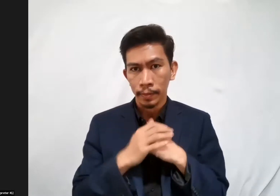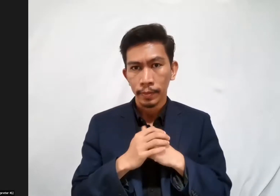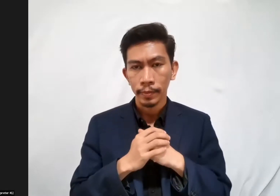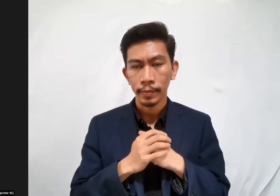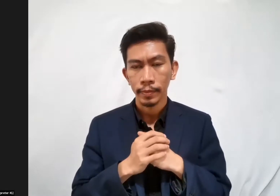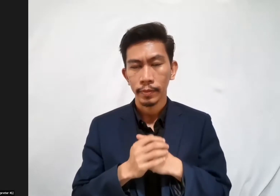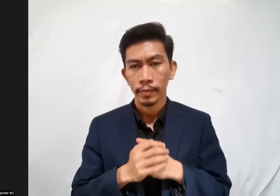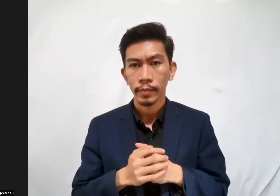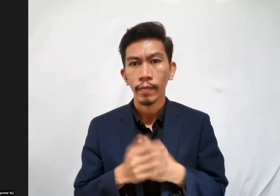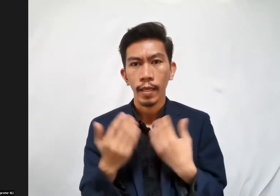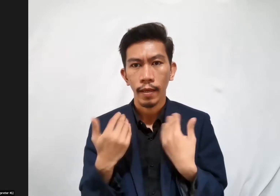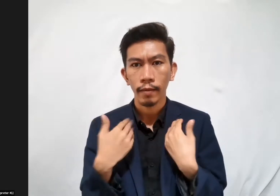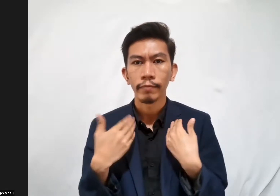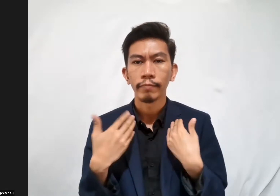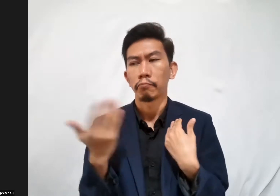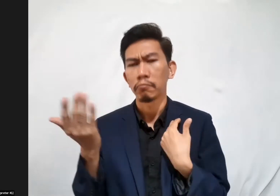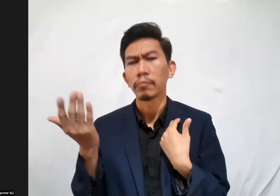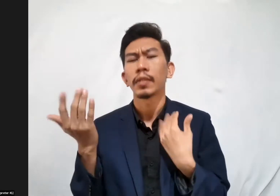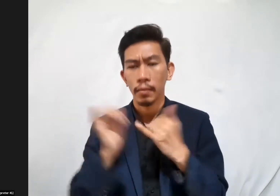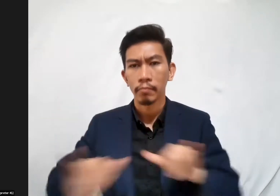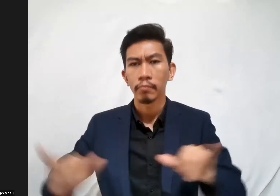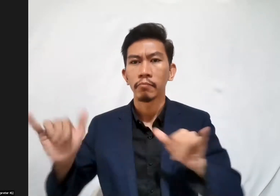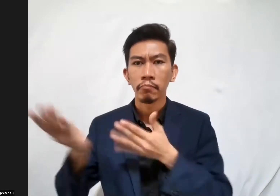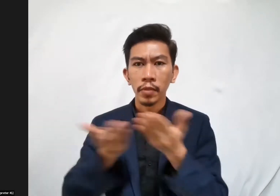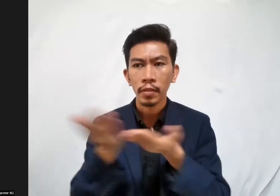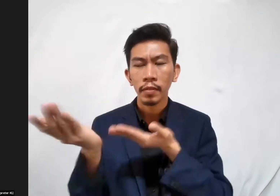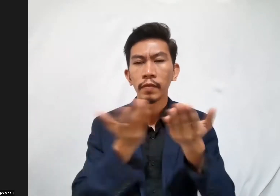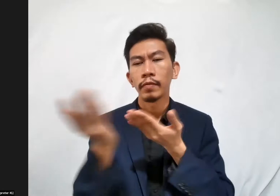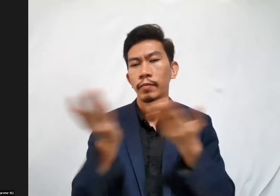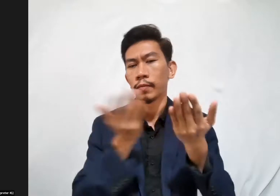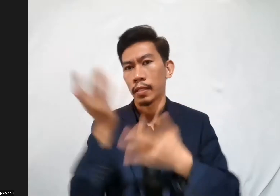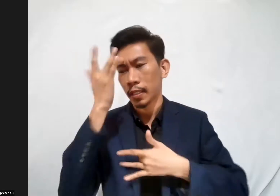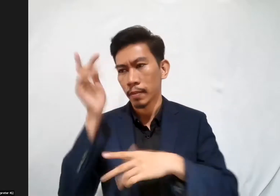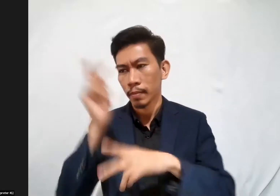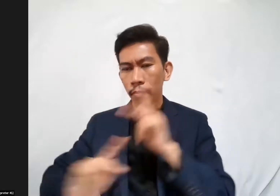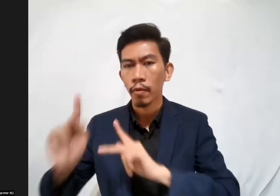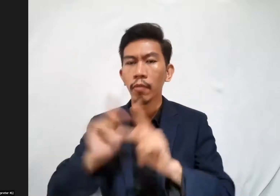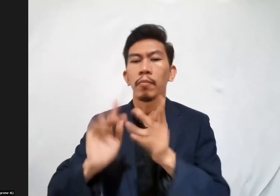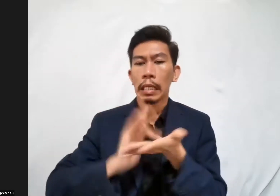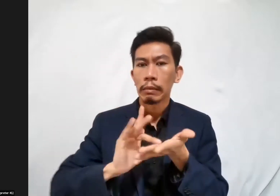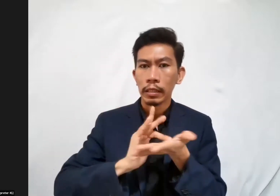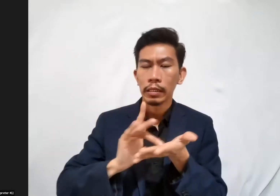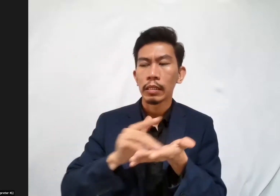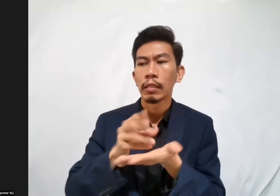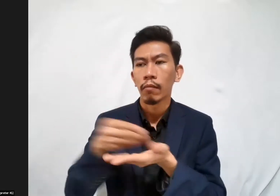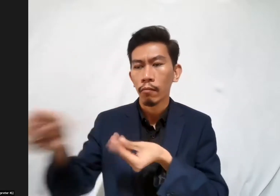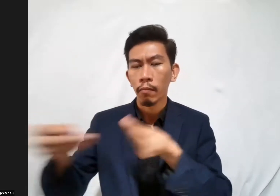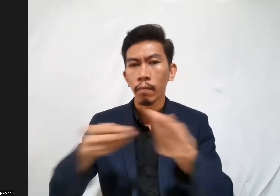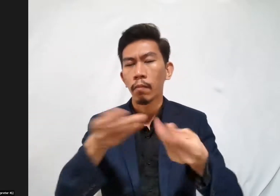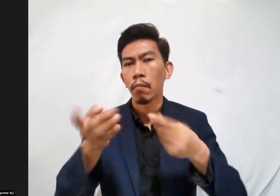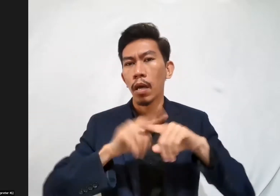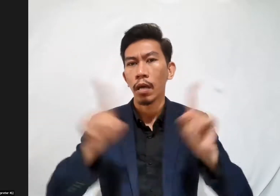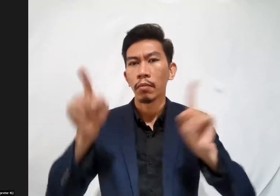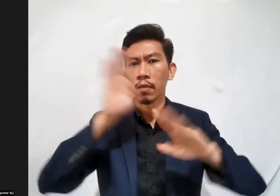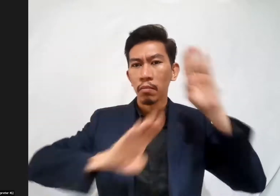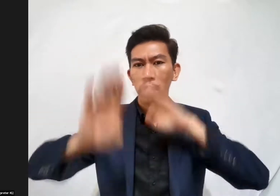We still serve the patients. We still gave them medicines that they need. The problem, however, is because of